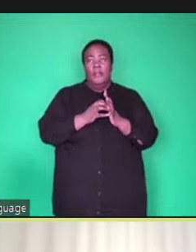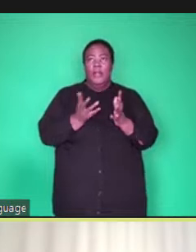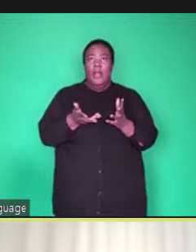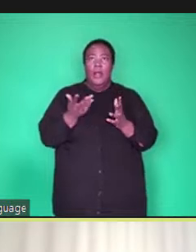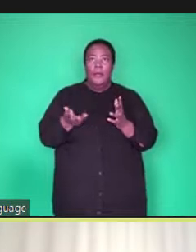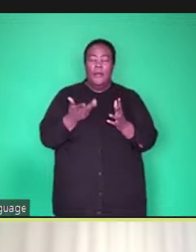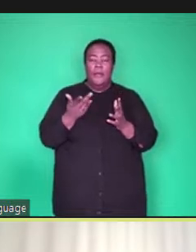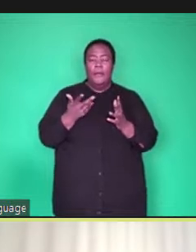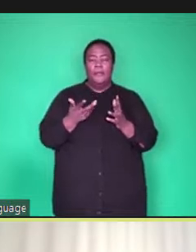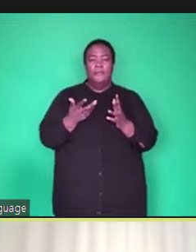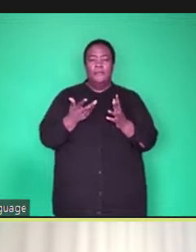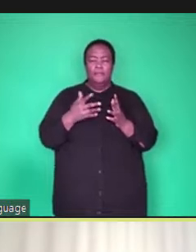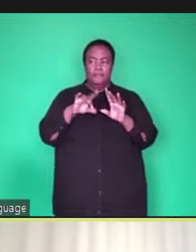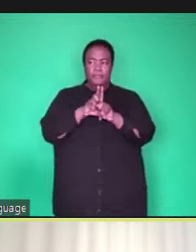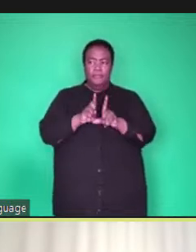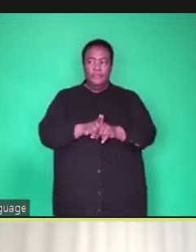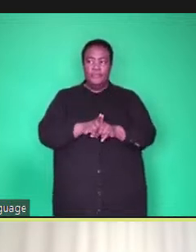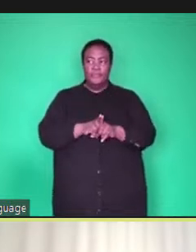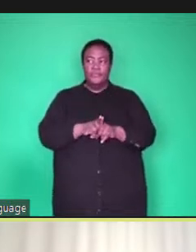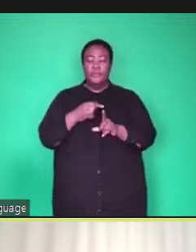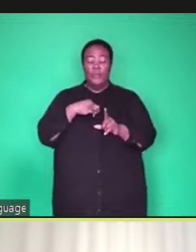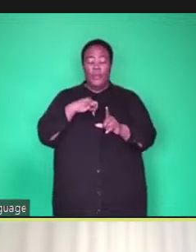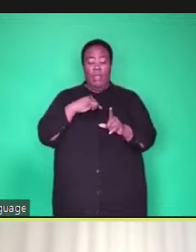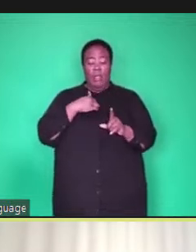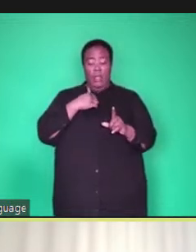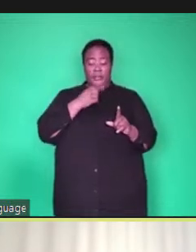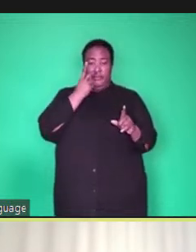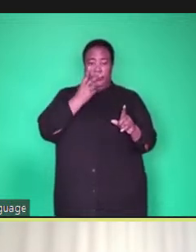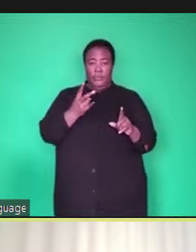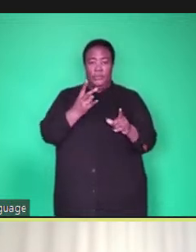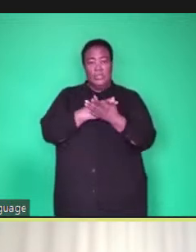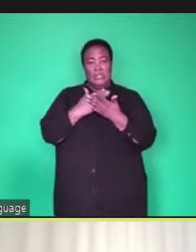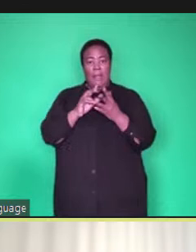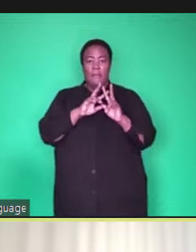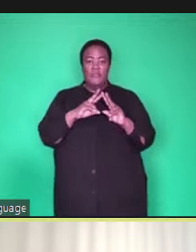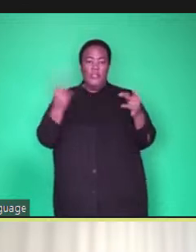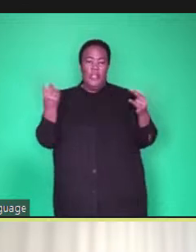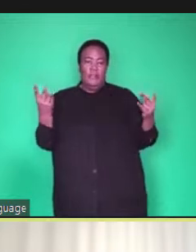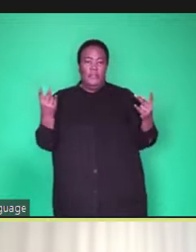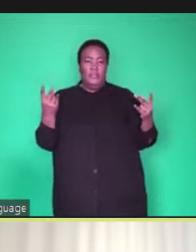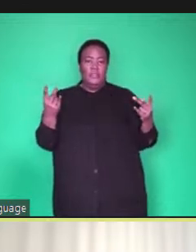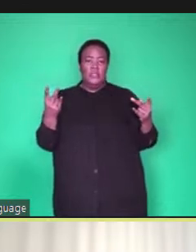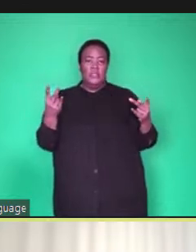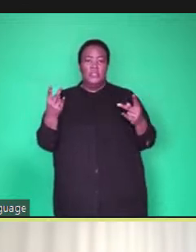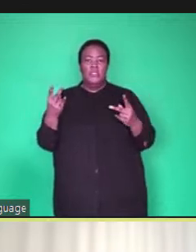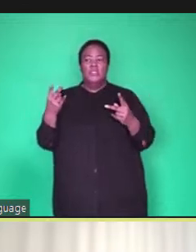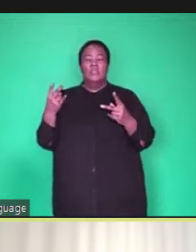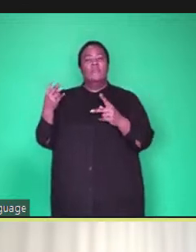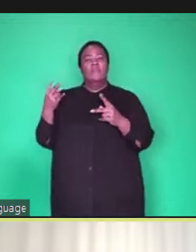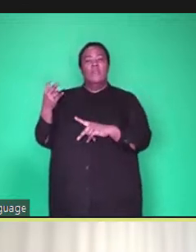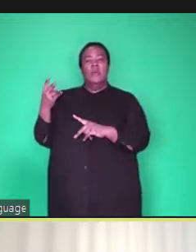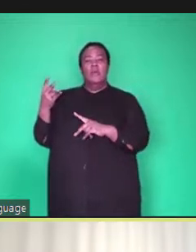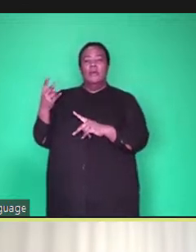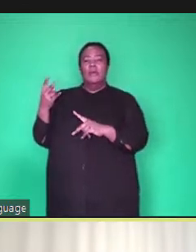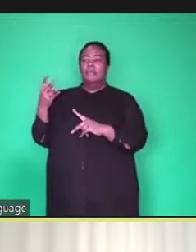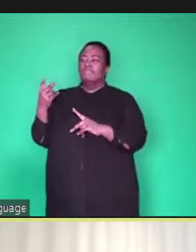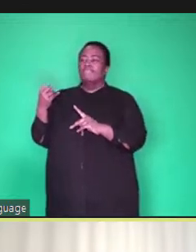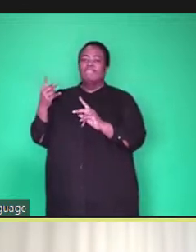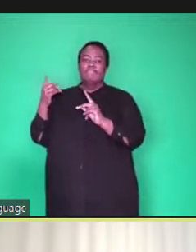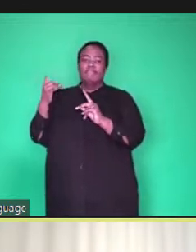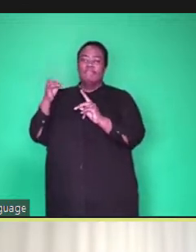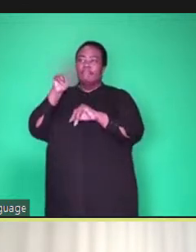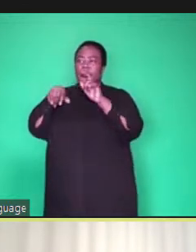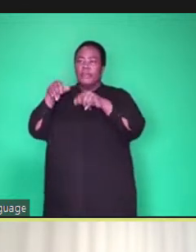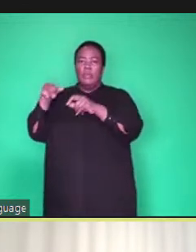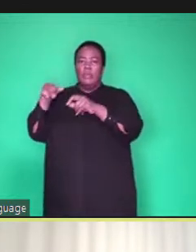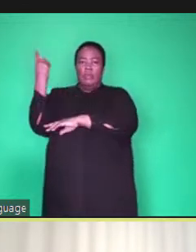was also able to just have a look at some of the differences in urbanization rates,